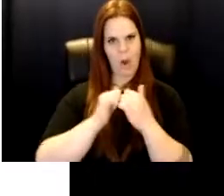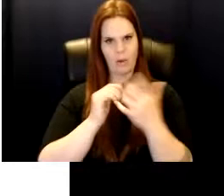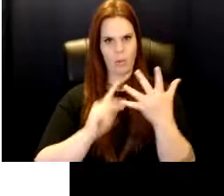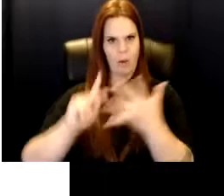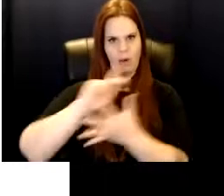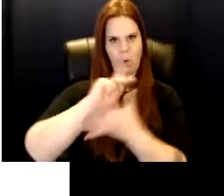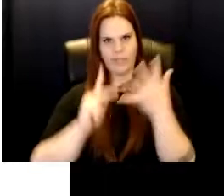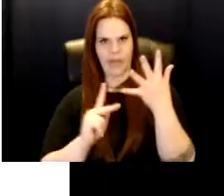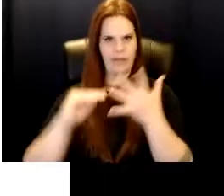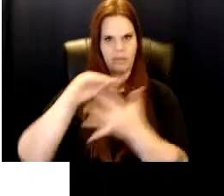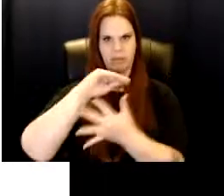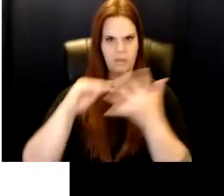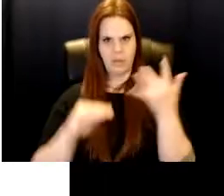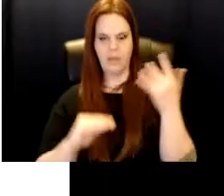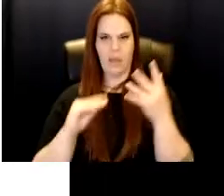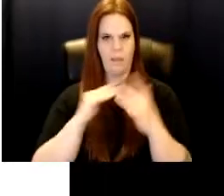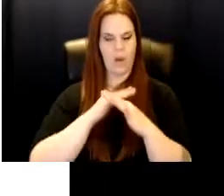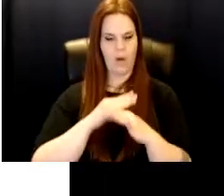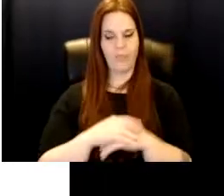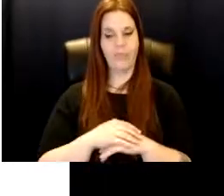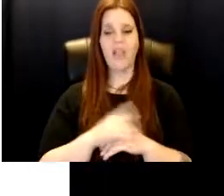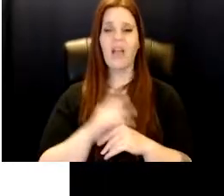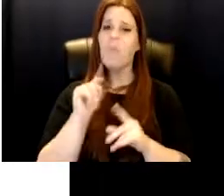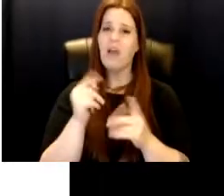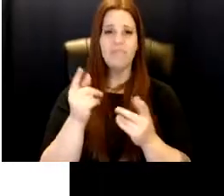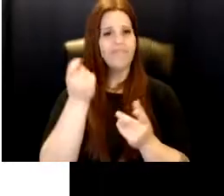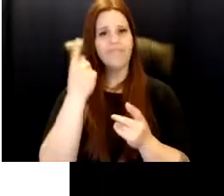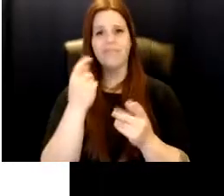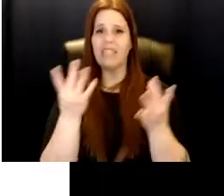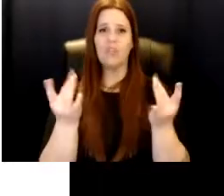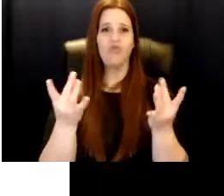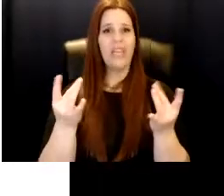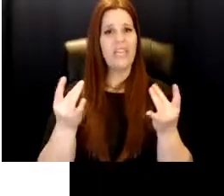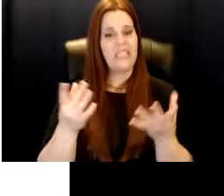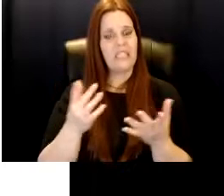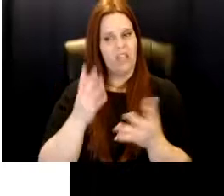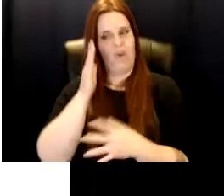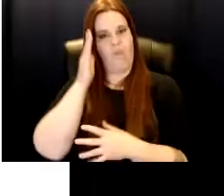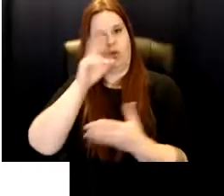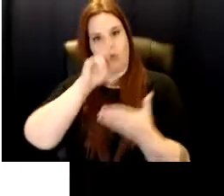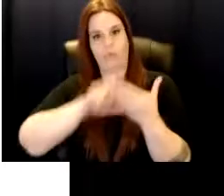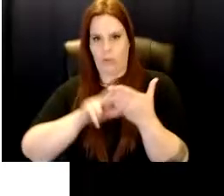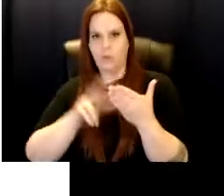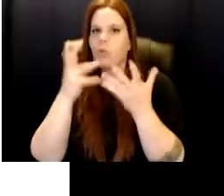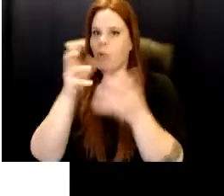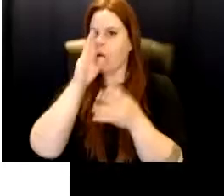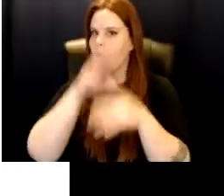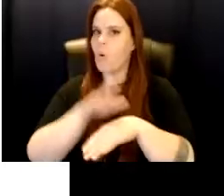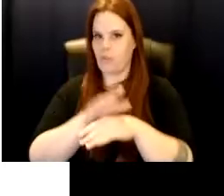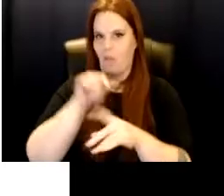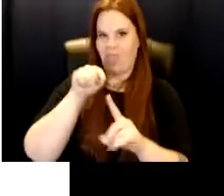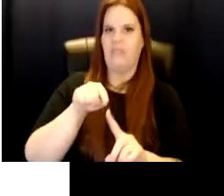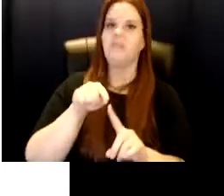important area, and you know, in our future research, this is definitely something that we want to focus on, and we plan